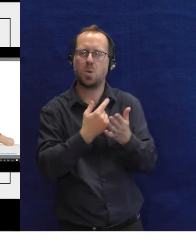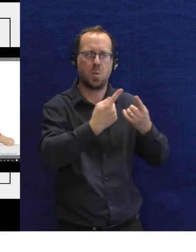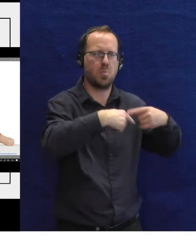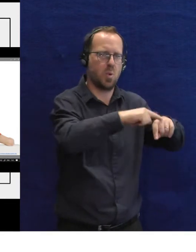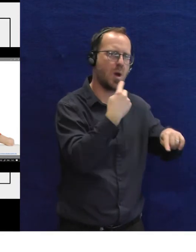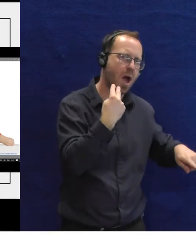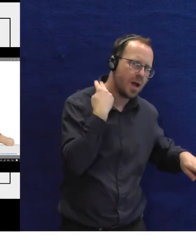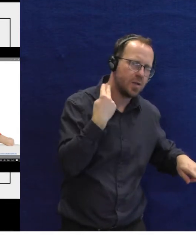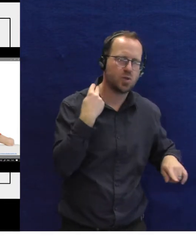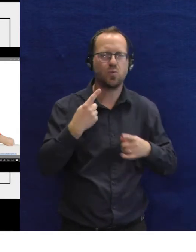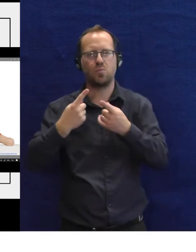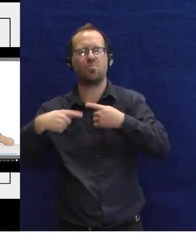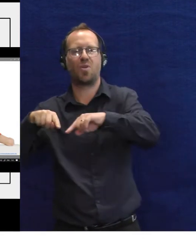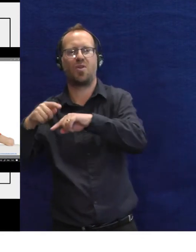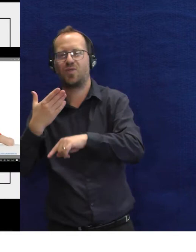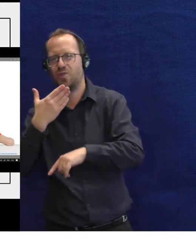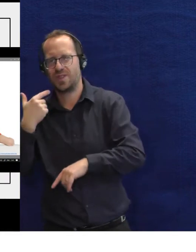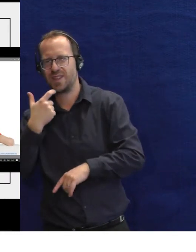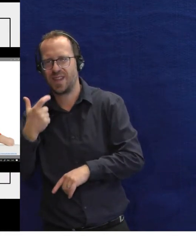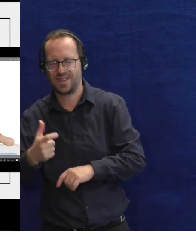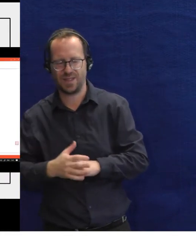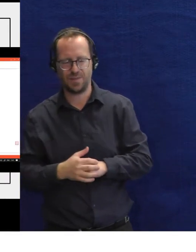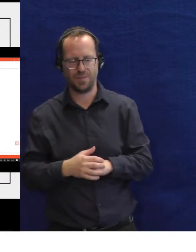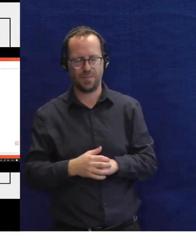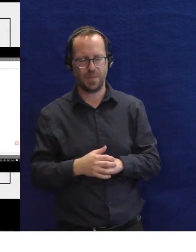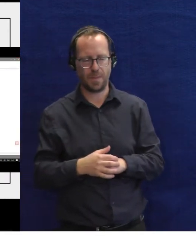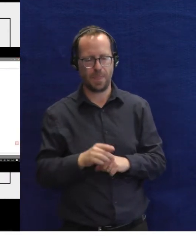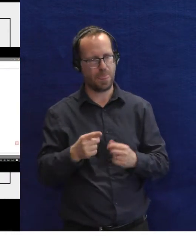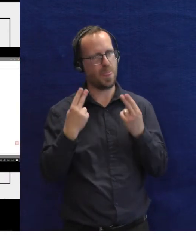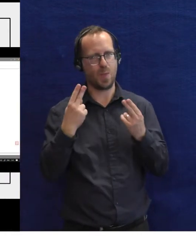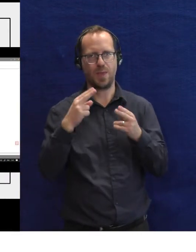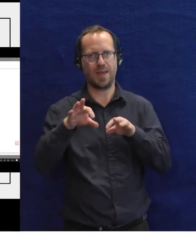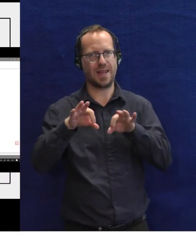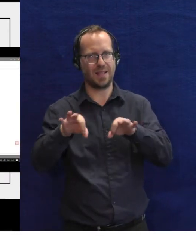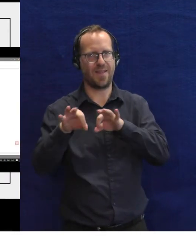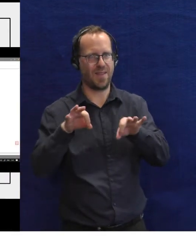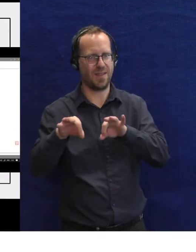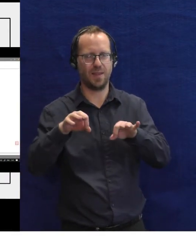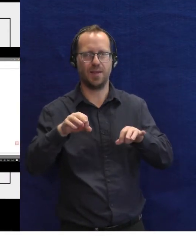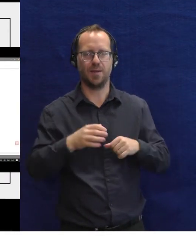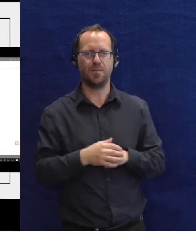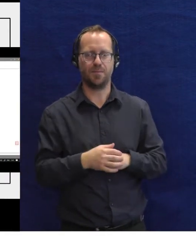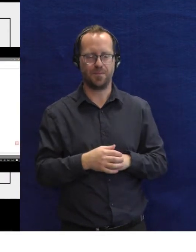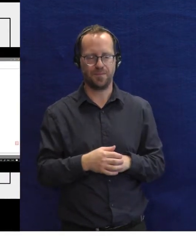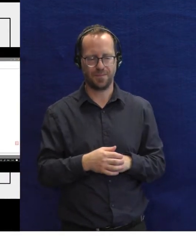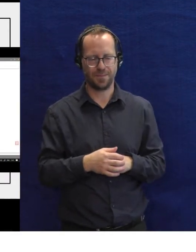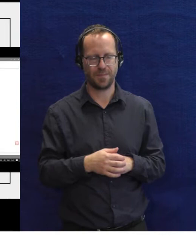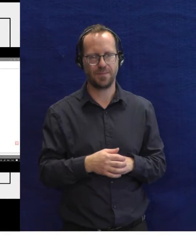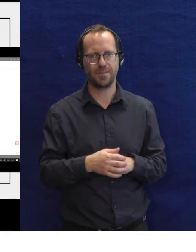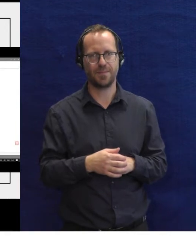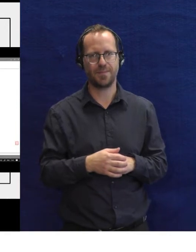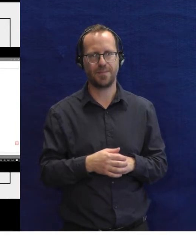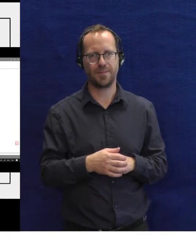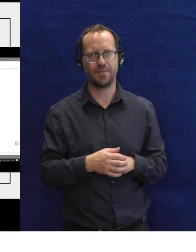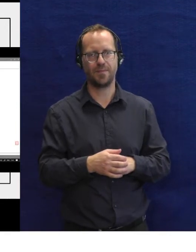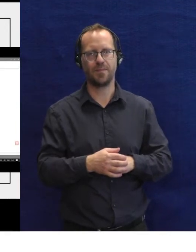not that you have to stuck with it. It is just a pure, let's say, default setting. So this one will be always set as a